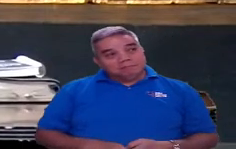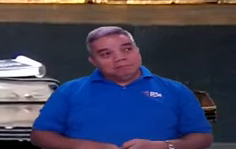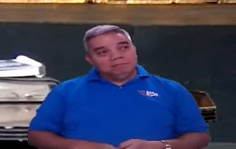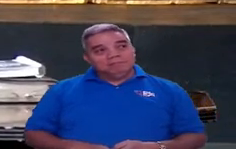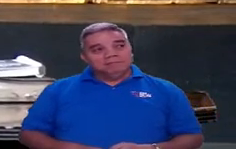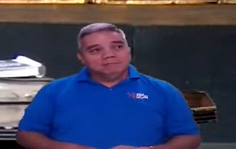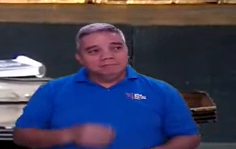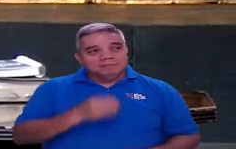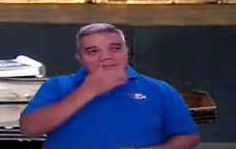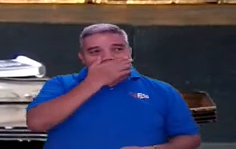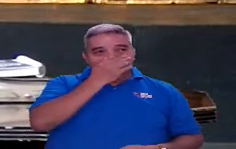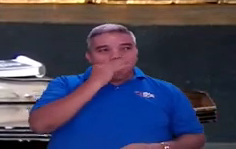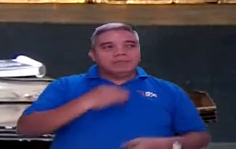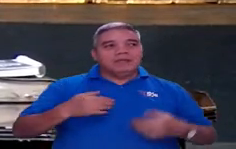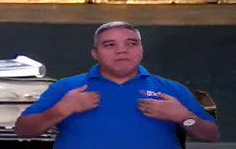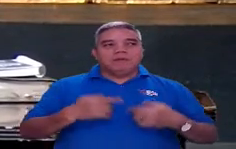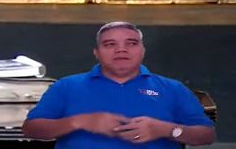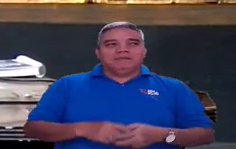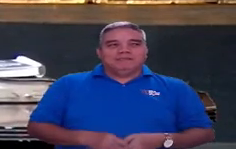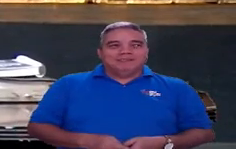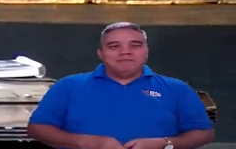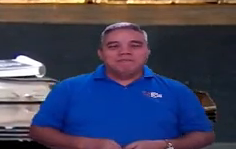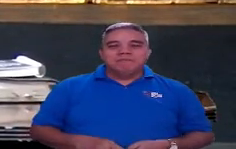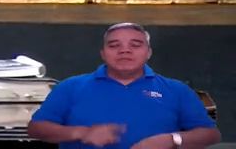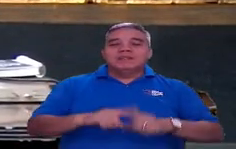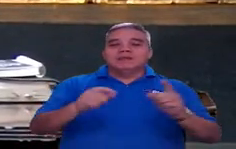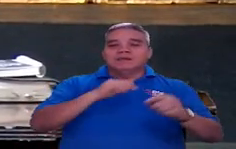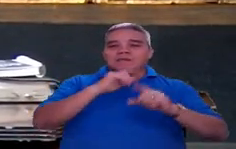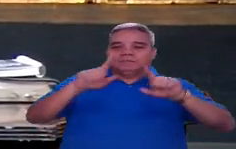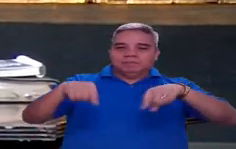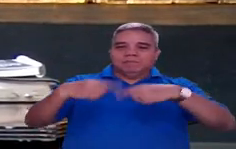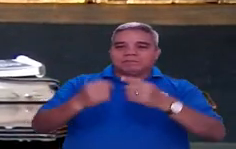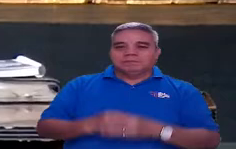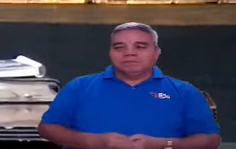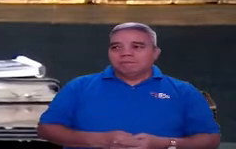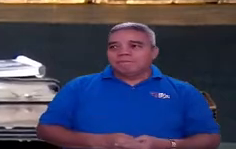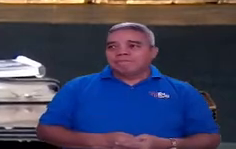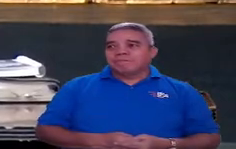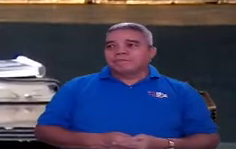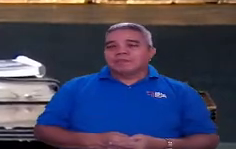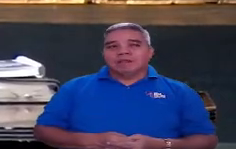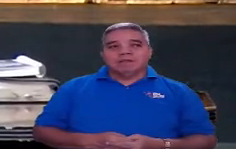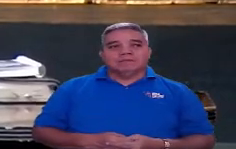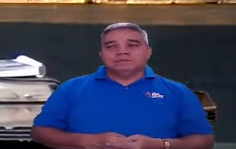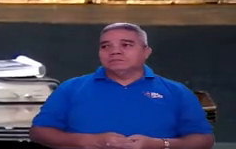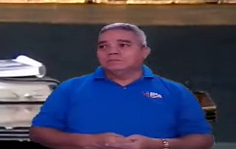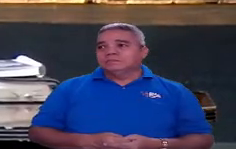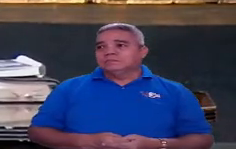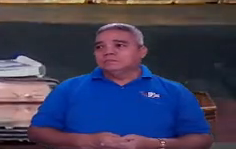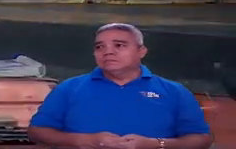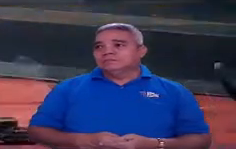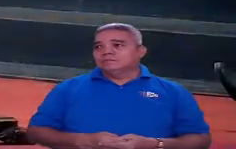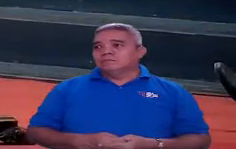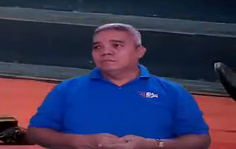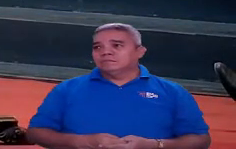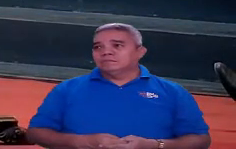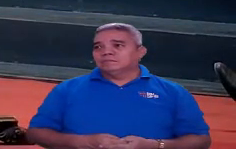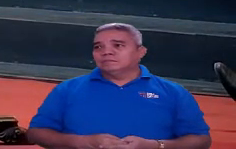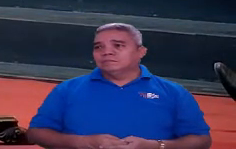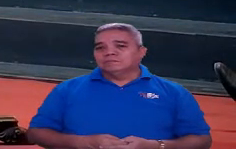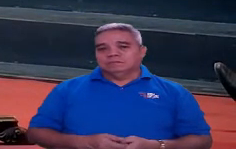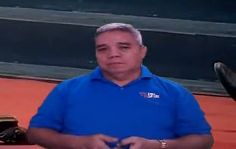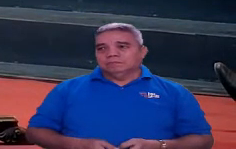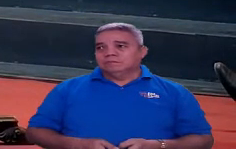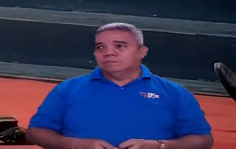Ha? All right. Before we go, I'd like to ask our missionaries that presented tonight to line up here in